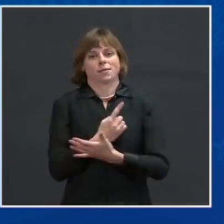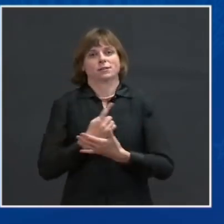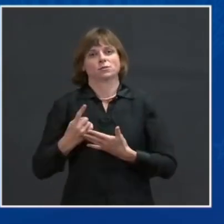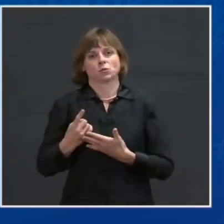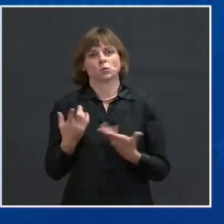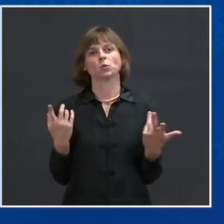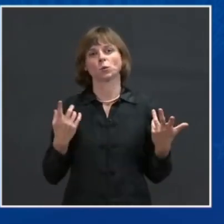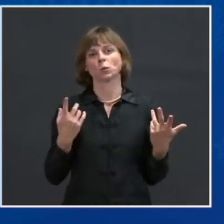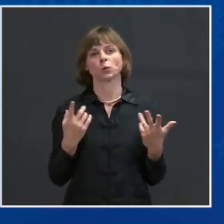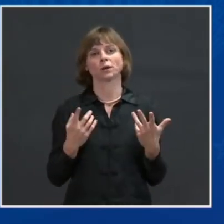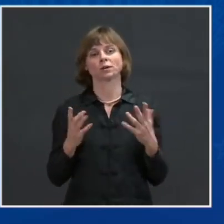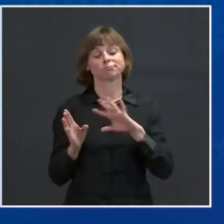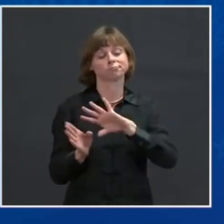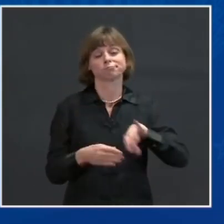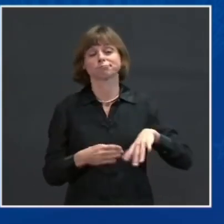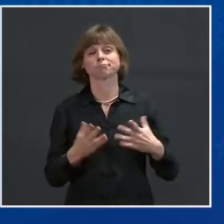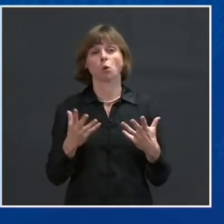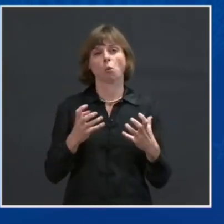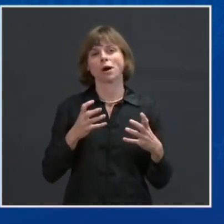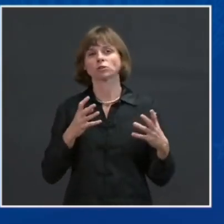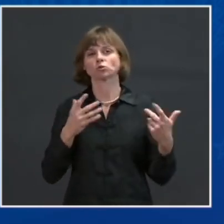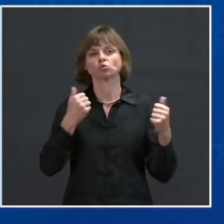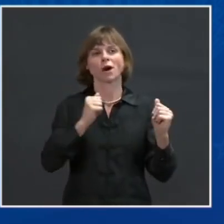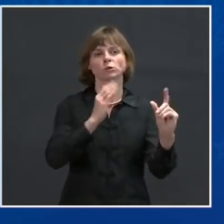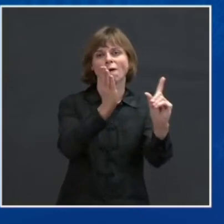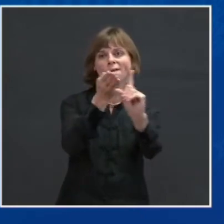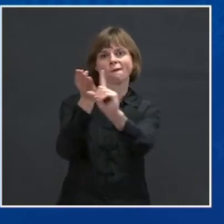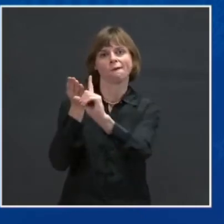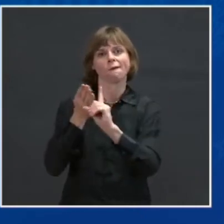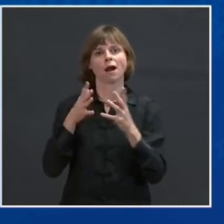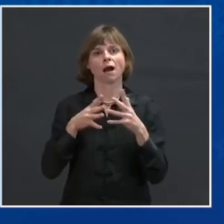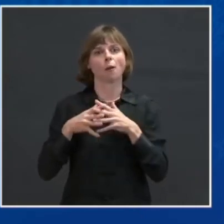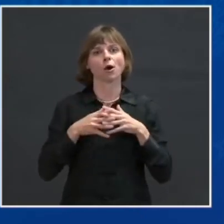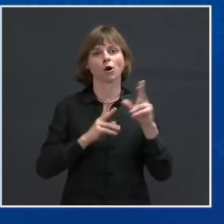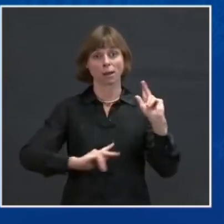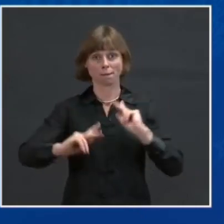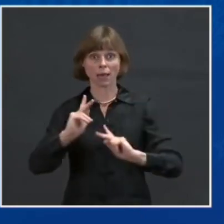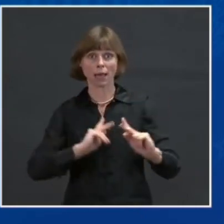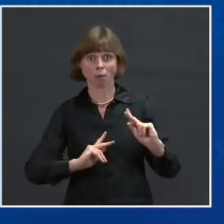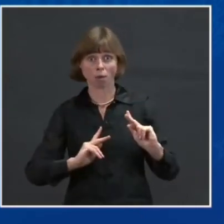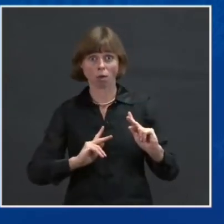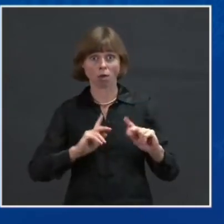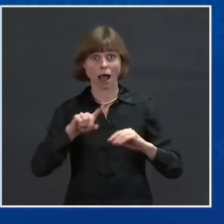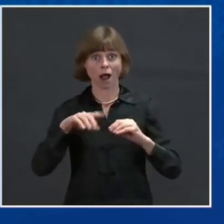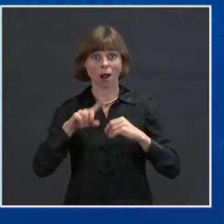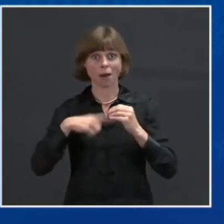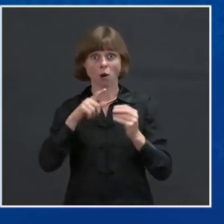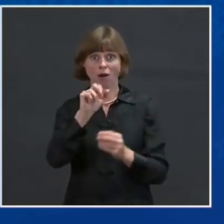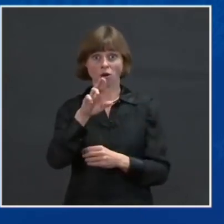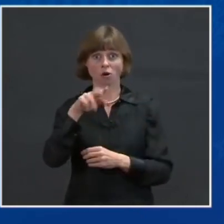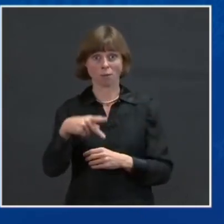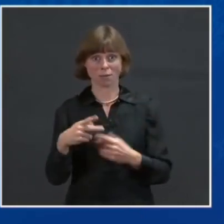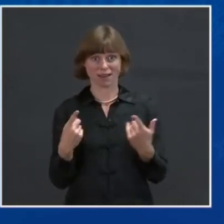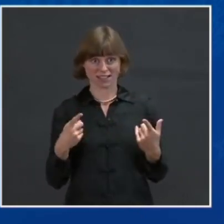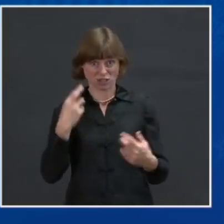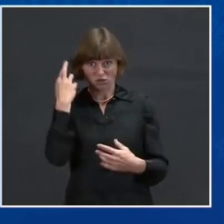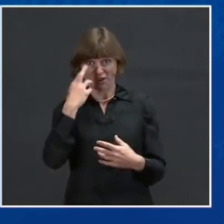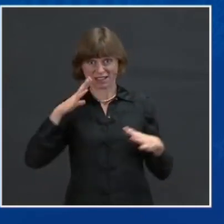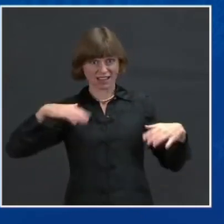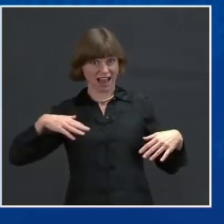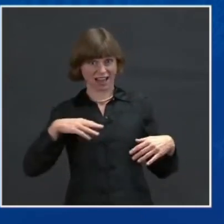the hill to get out and sell this plan to the American people. Is this a sign that he recognizes that he's not likely to get Republicans in Washington on